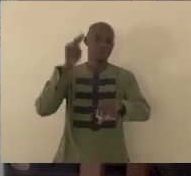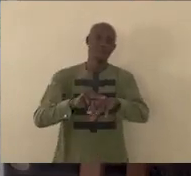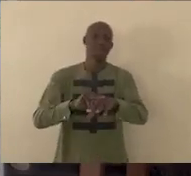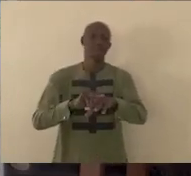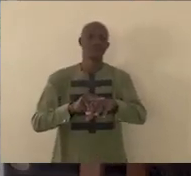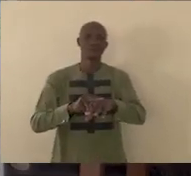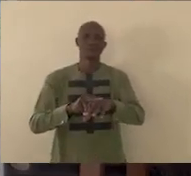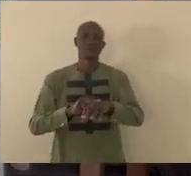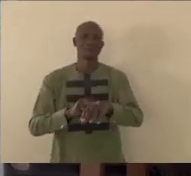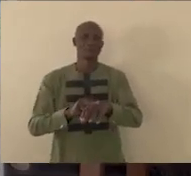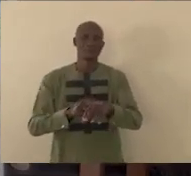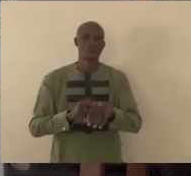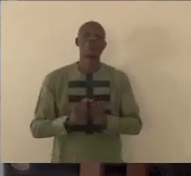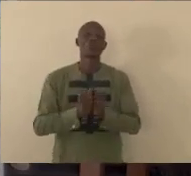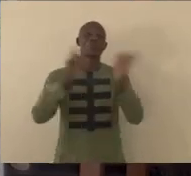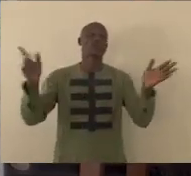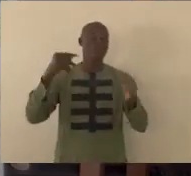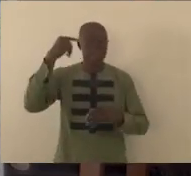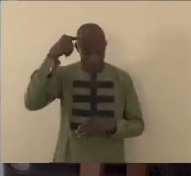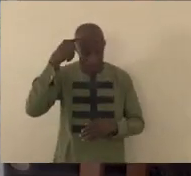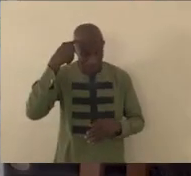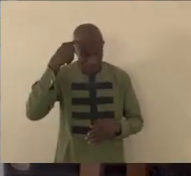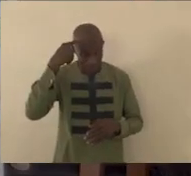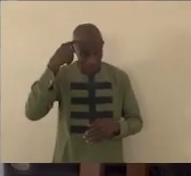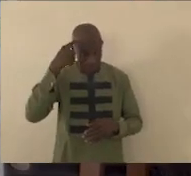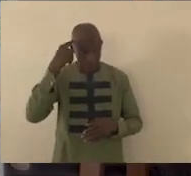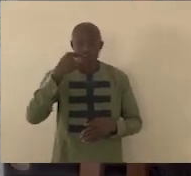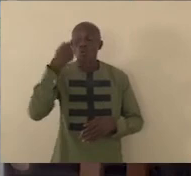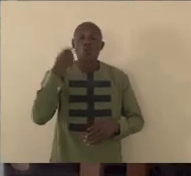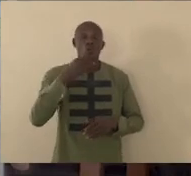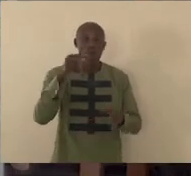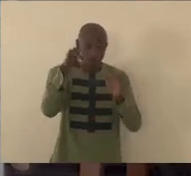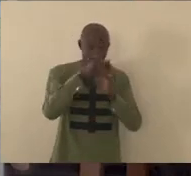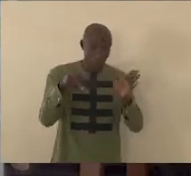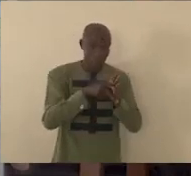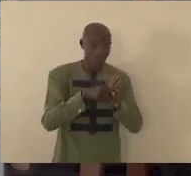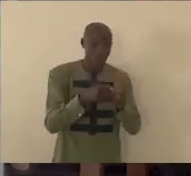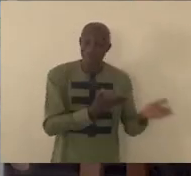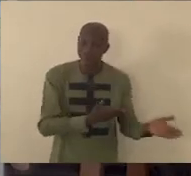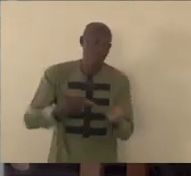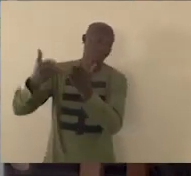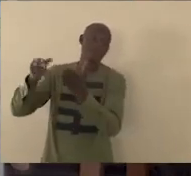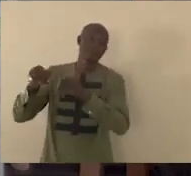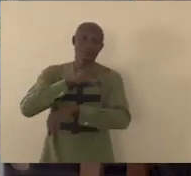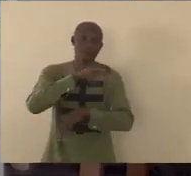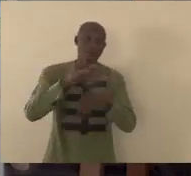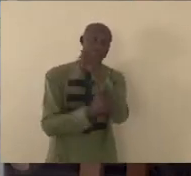the nation, brainless Rehoboam, whose policy drove the nation to